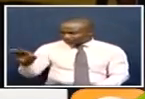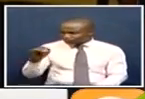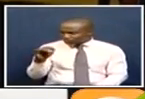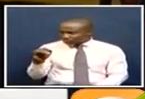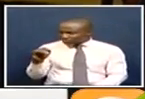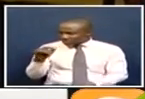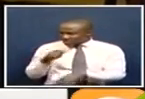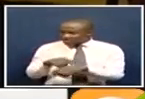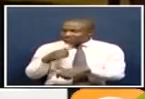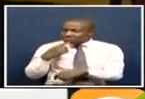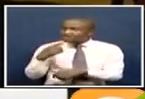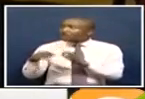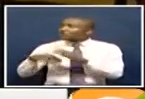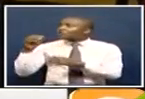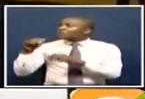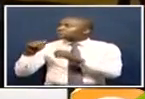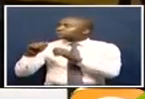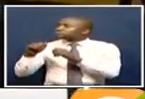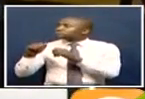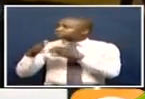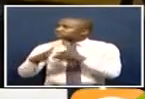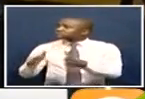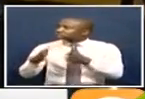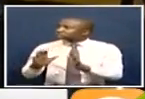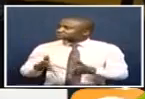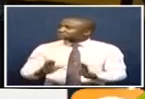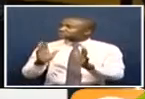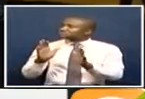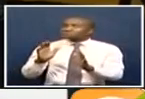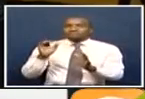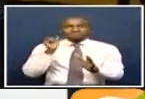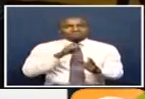said, go out there and multiply. Absolutely. Absolutely.